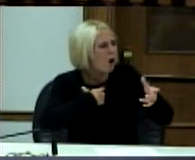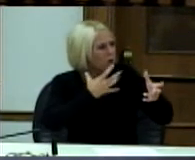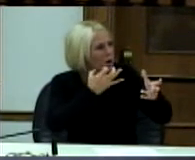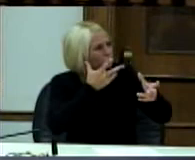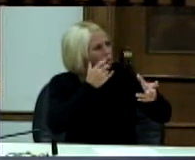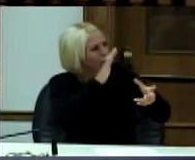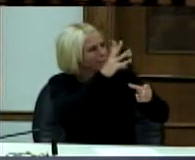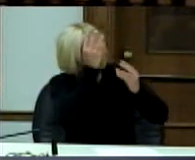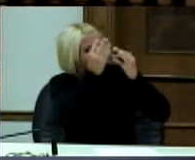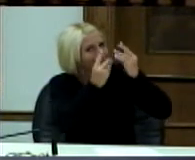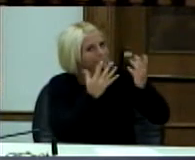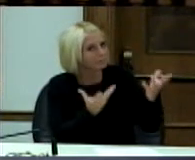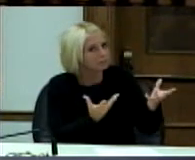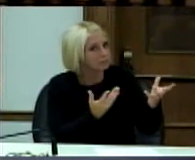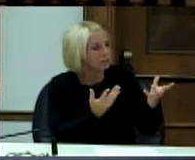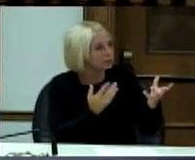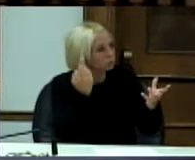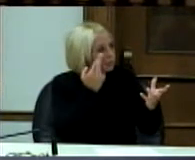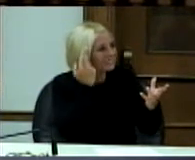his thoughts.